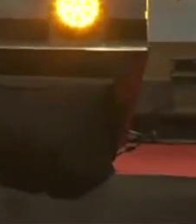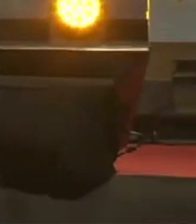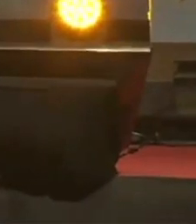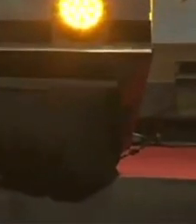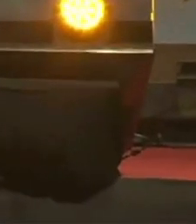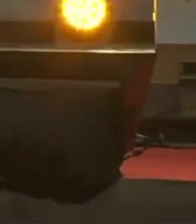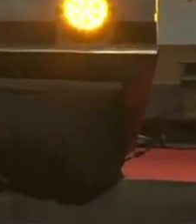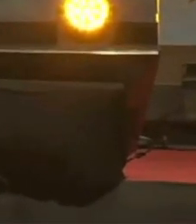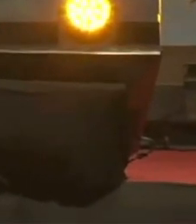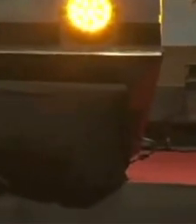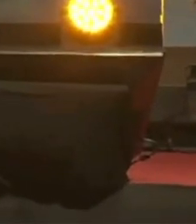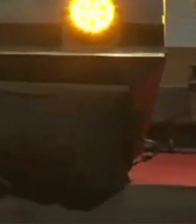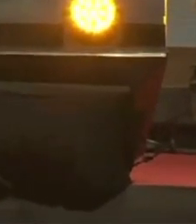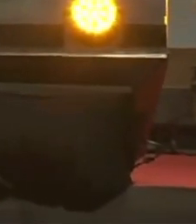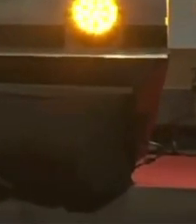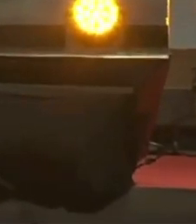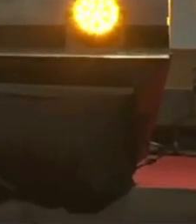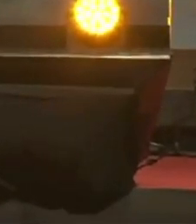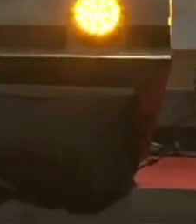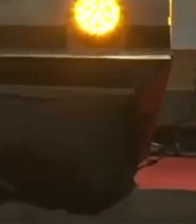I would like us to stand and receive God's gift